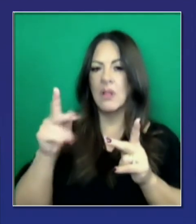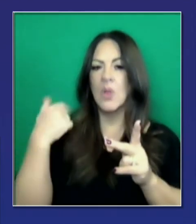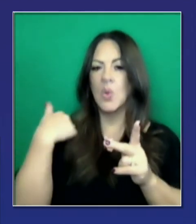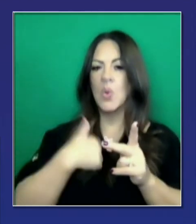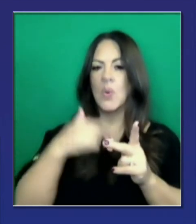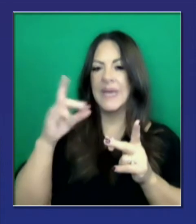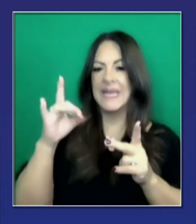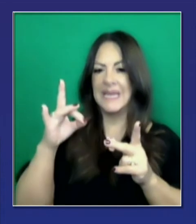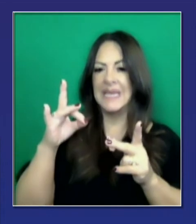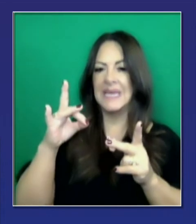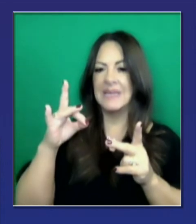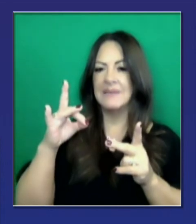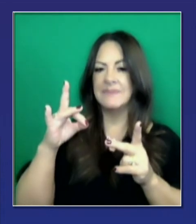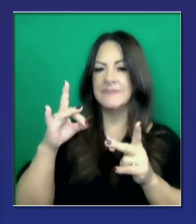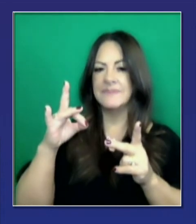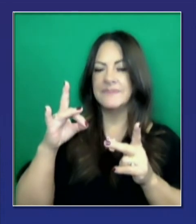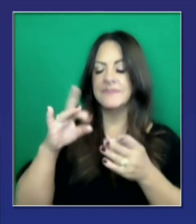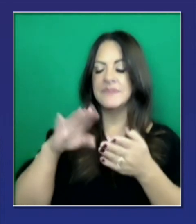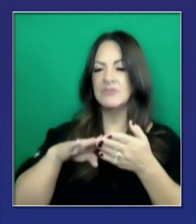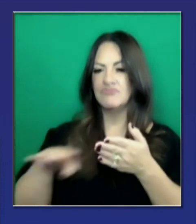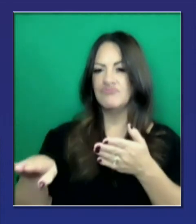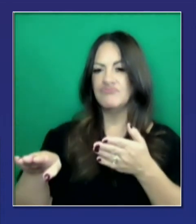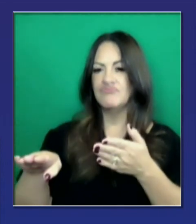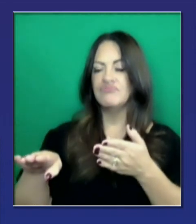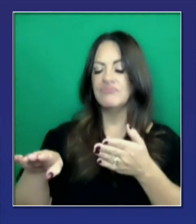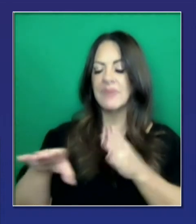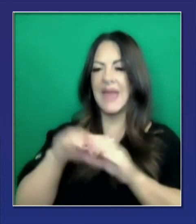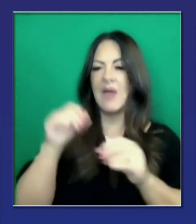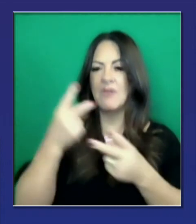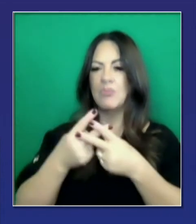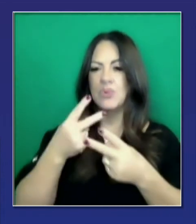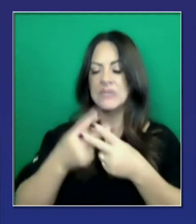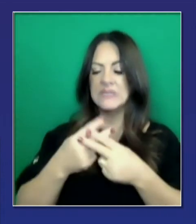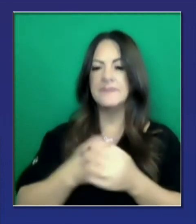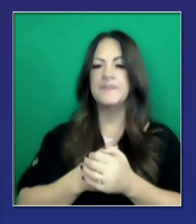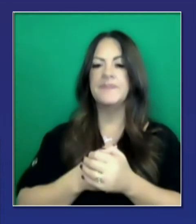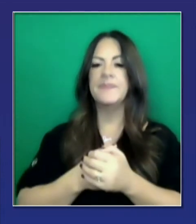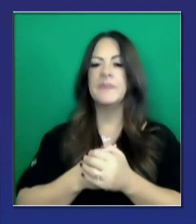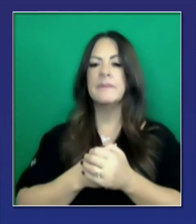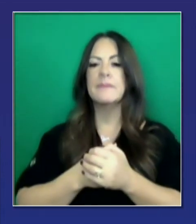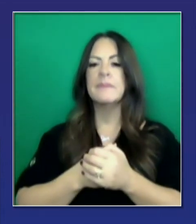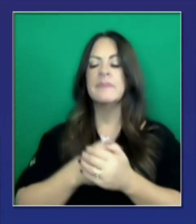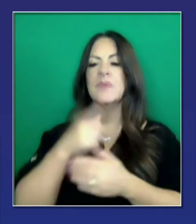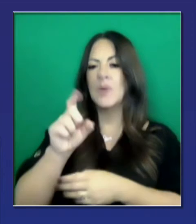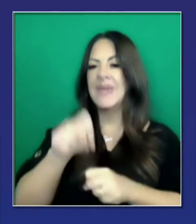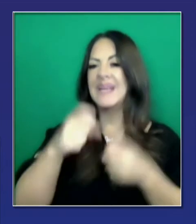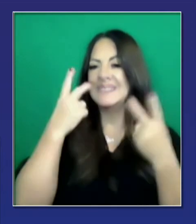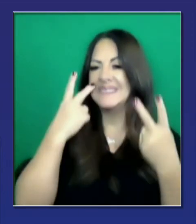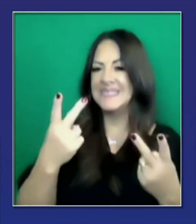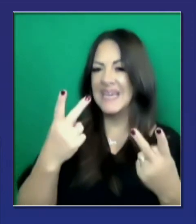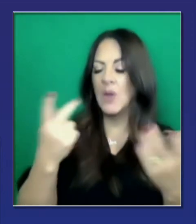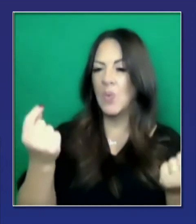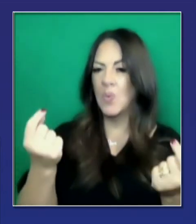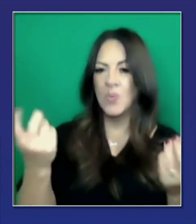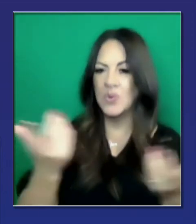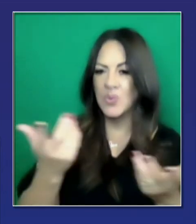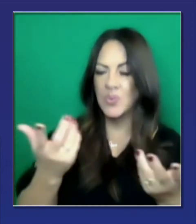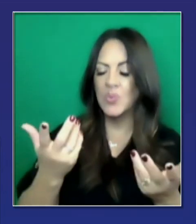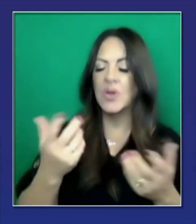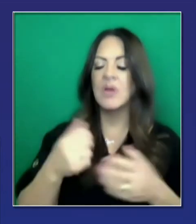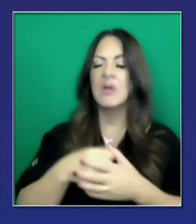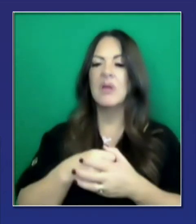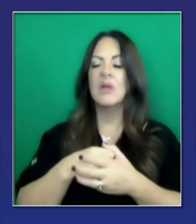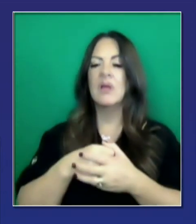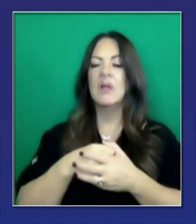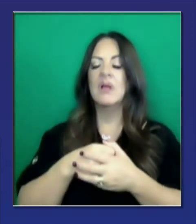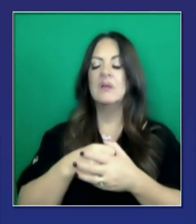without precedent in California's history. And you can see some of the work we've done to do that, meaning we've looked on